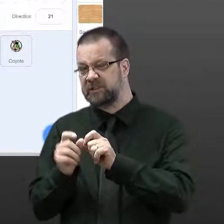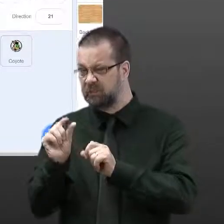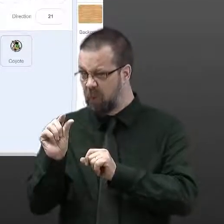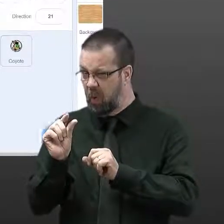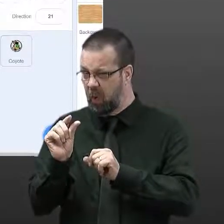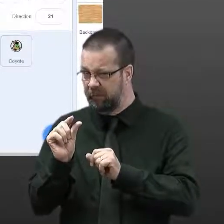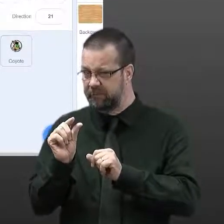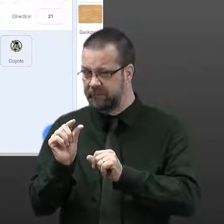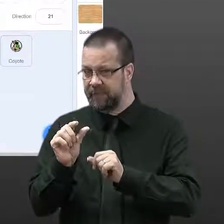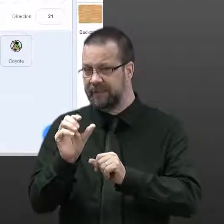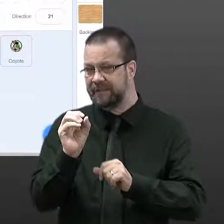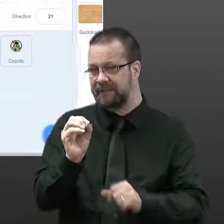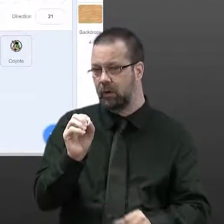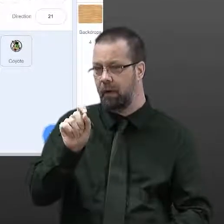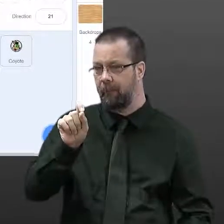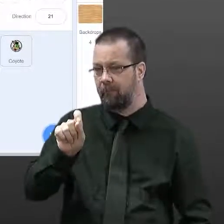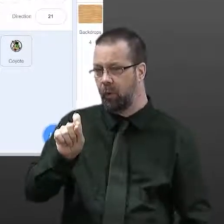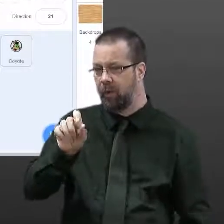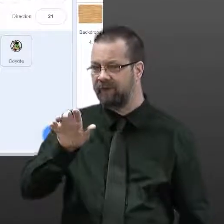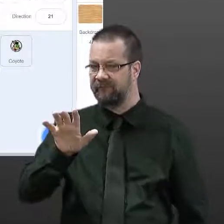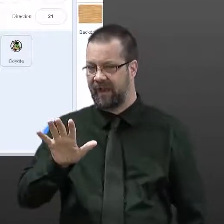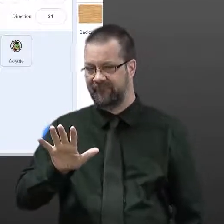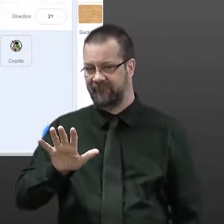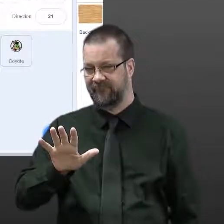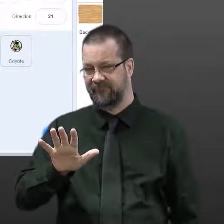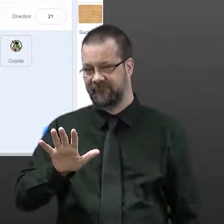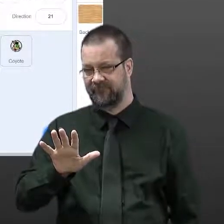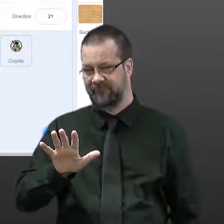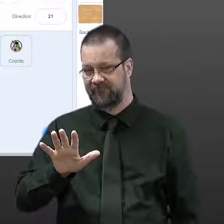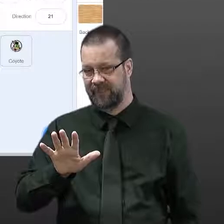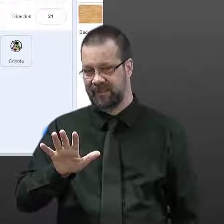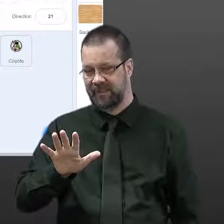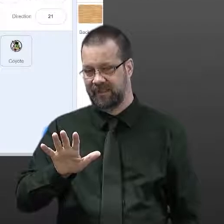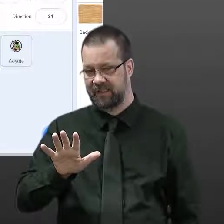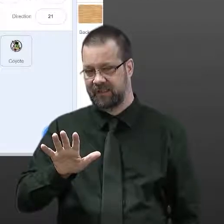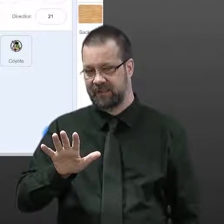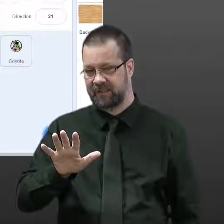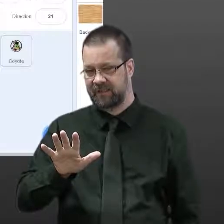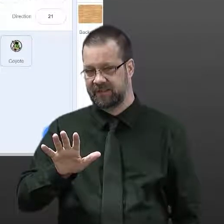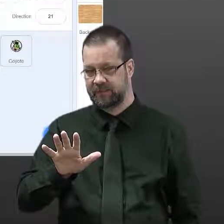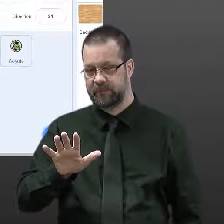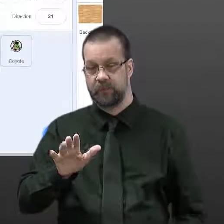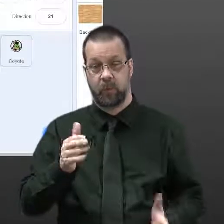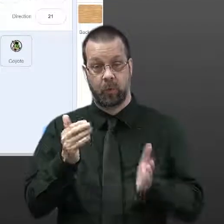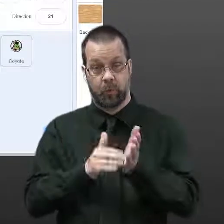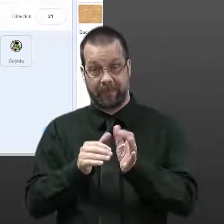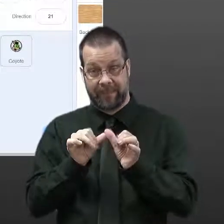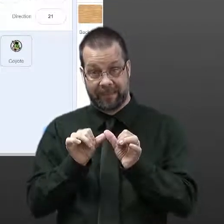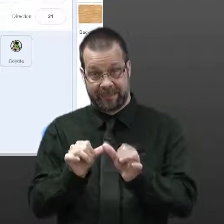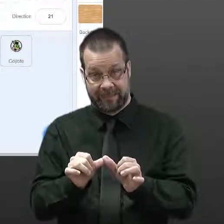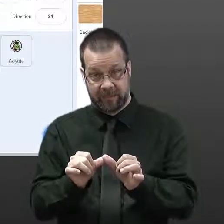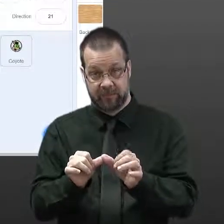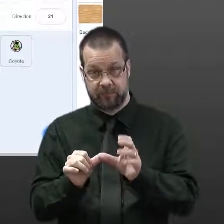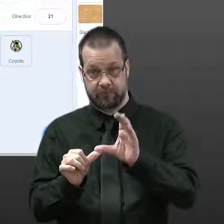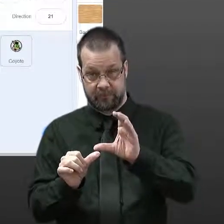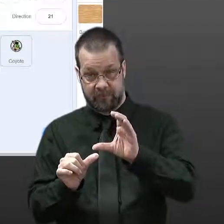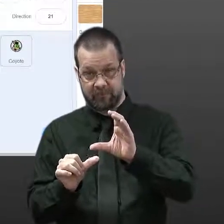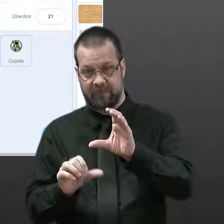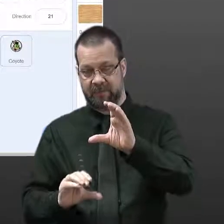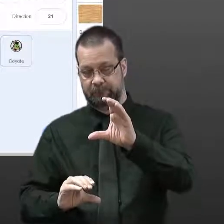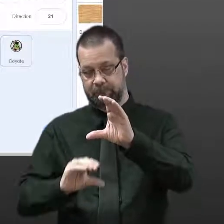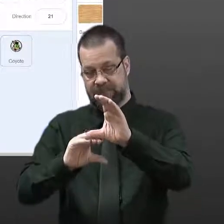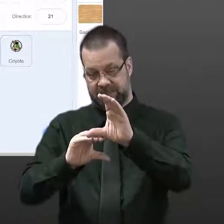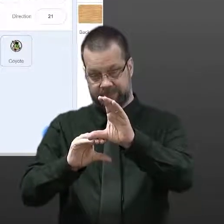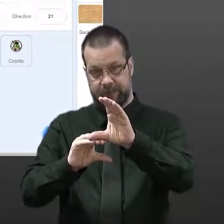a small number again, 0.5. And then outside of this repeat until, what